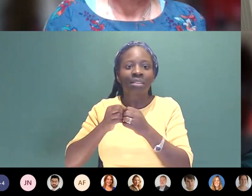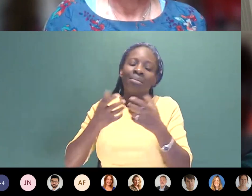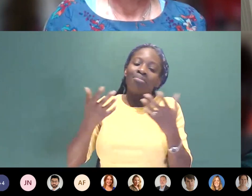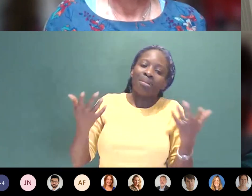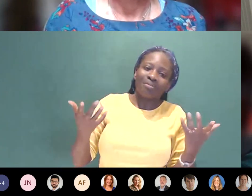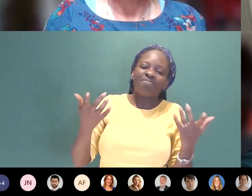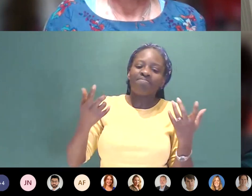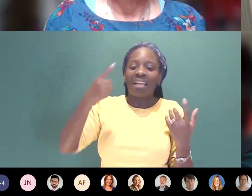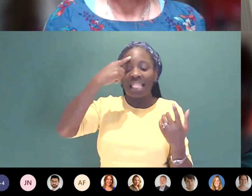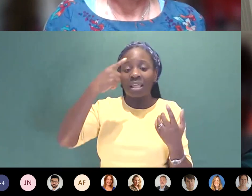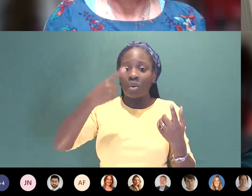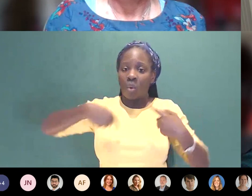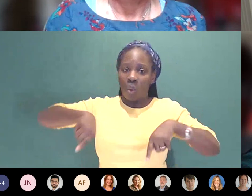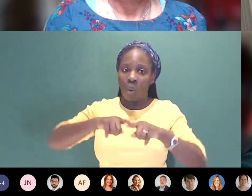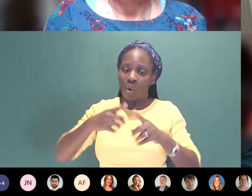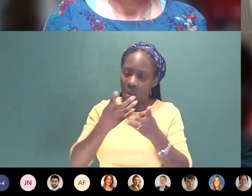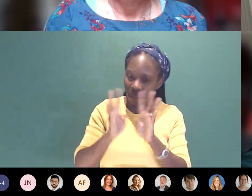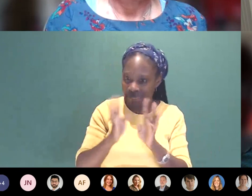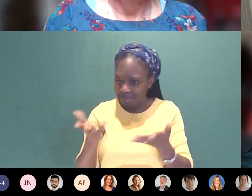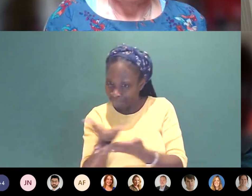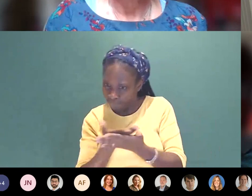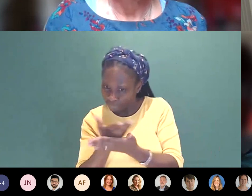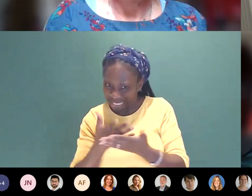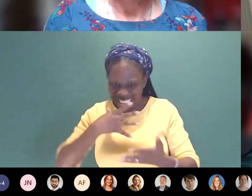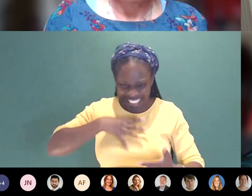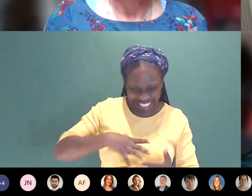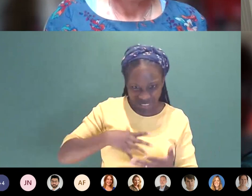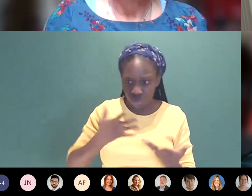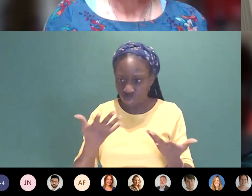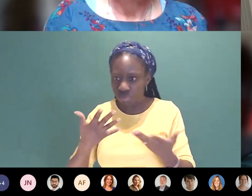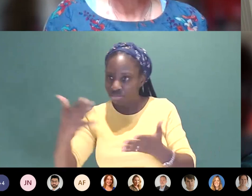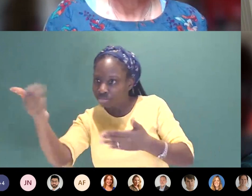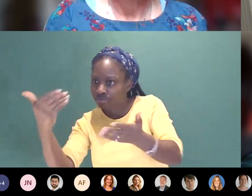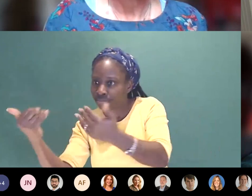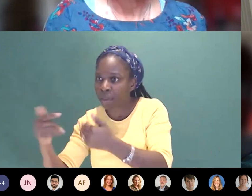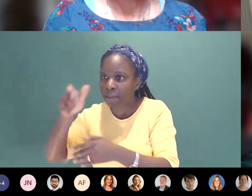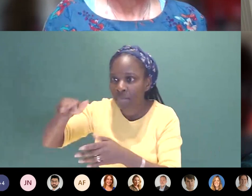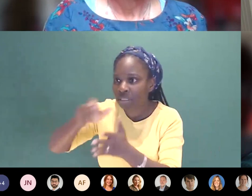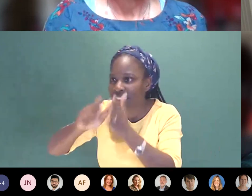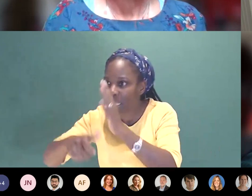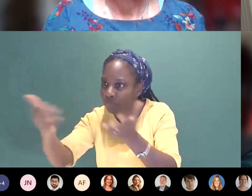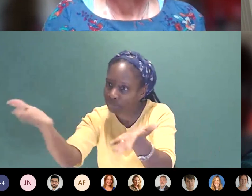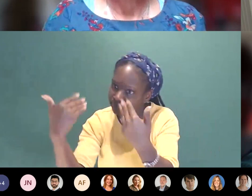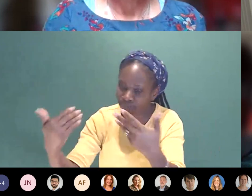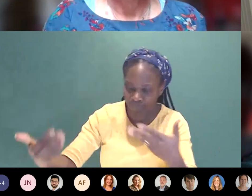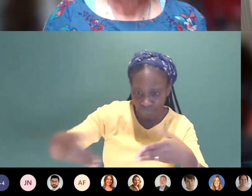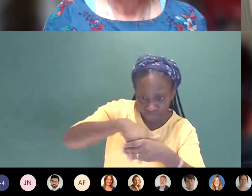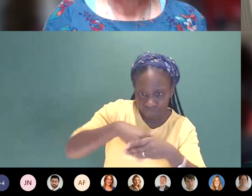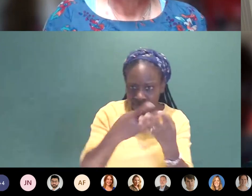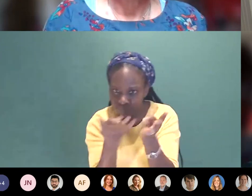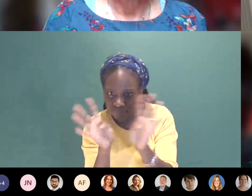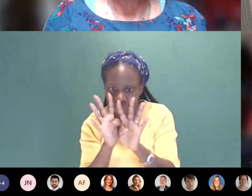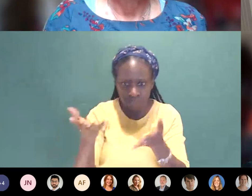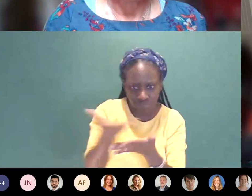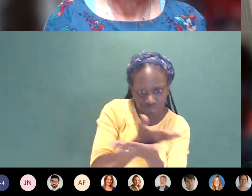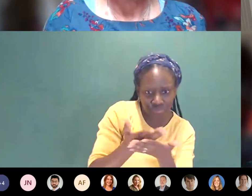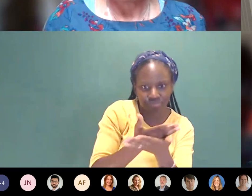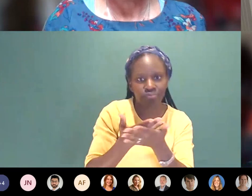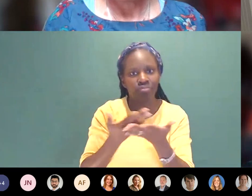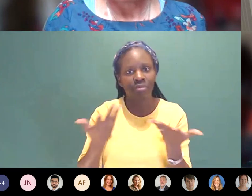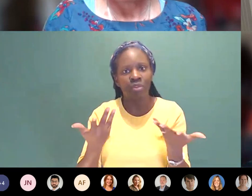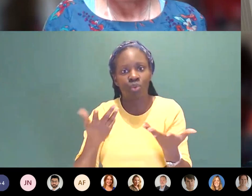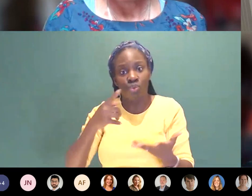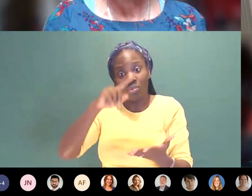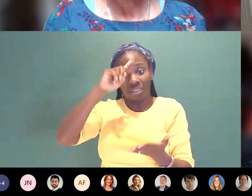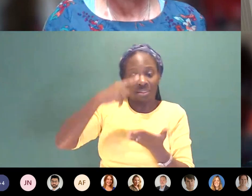figure it out, and for that we need people with disabilities to help to figure it out. So I think that's what I can say, Karabo.